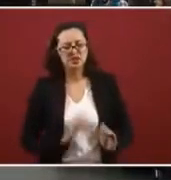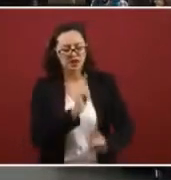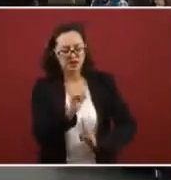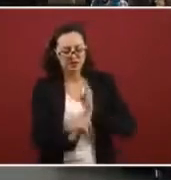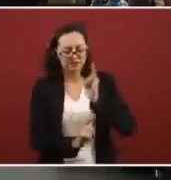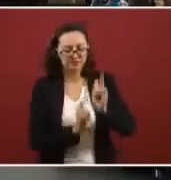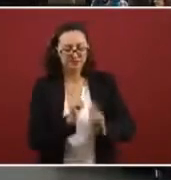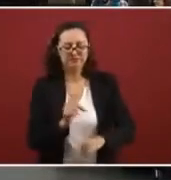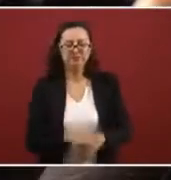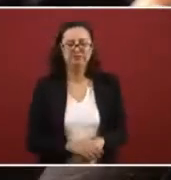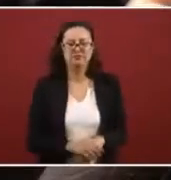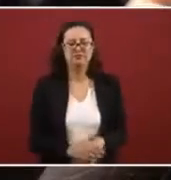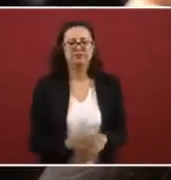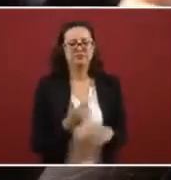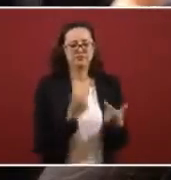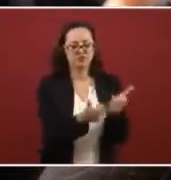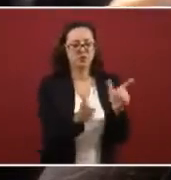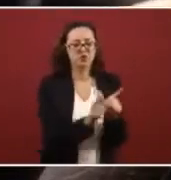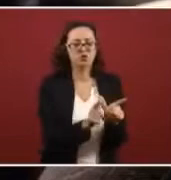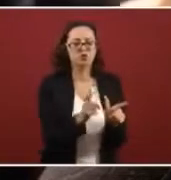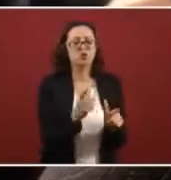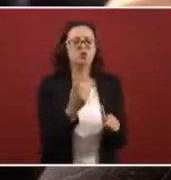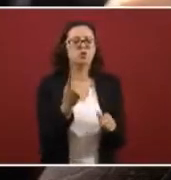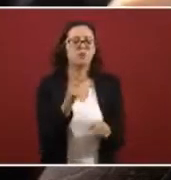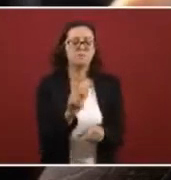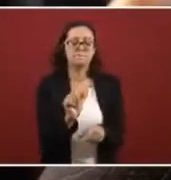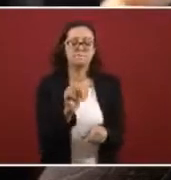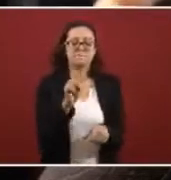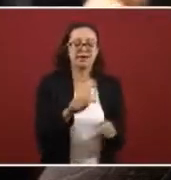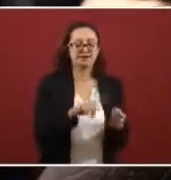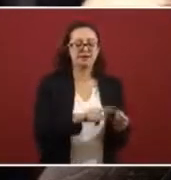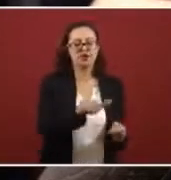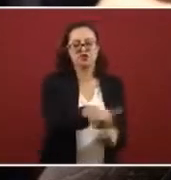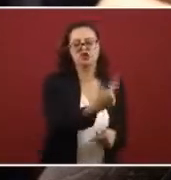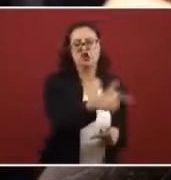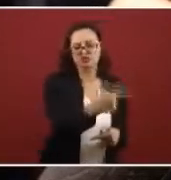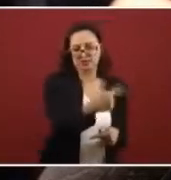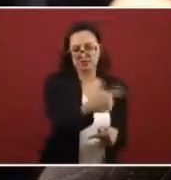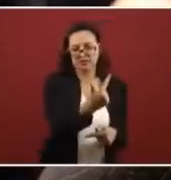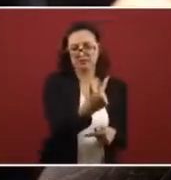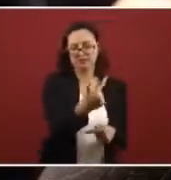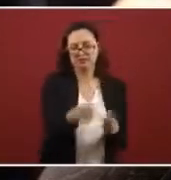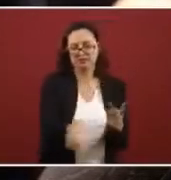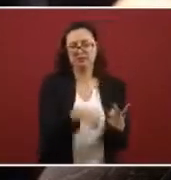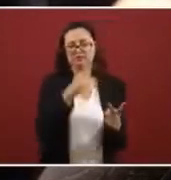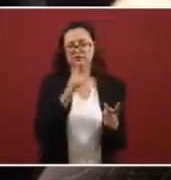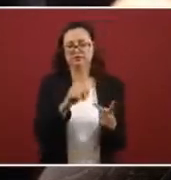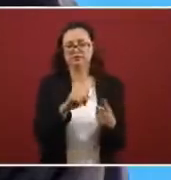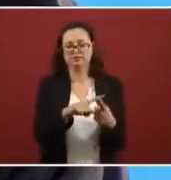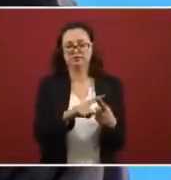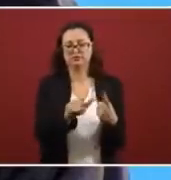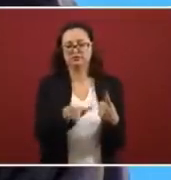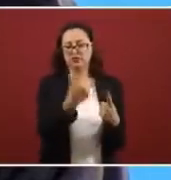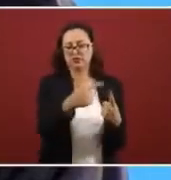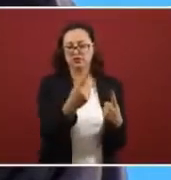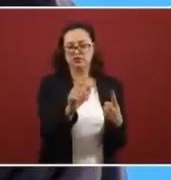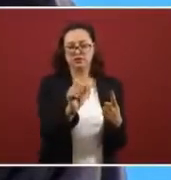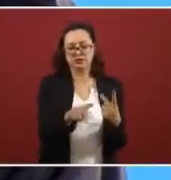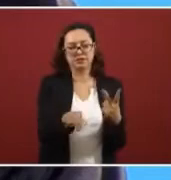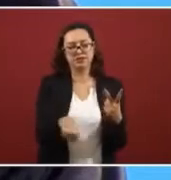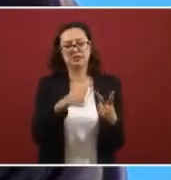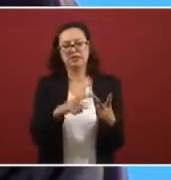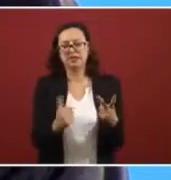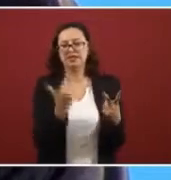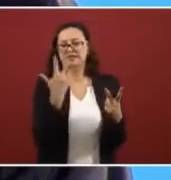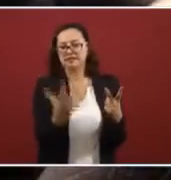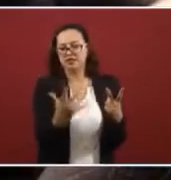Del que tiene más es el PAN con 12. ¿Cuánto? 12. 12. ¿Y luego? So 12 PAN. 12 del PAN. 5 del PRI. And